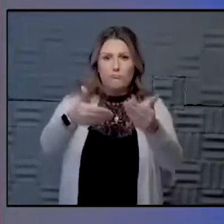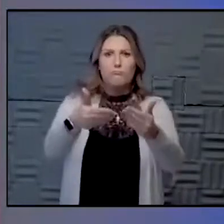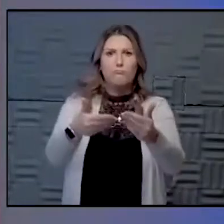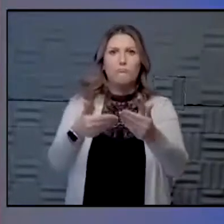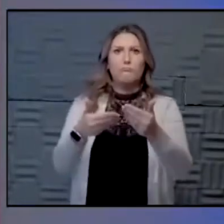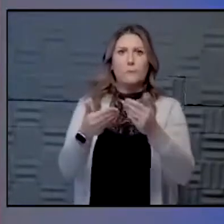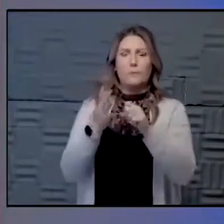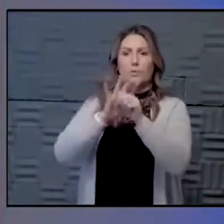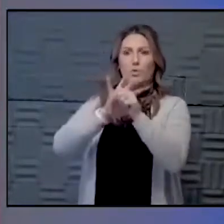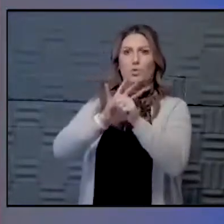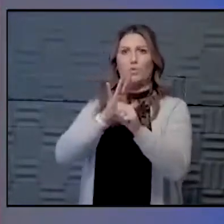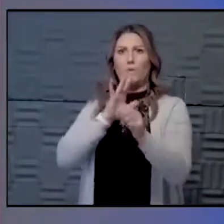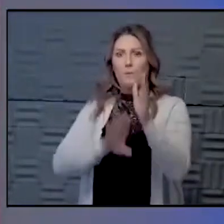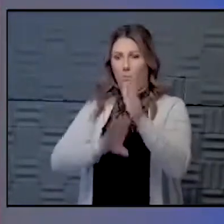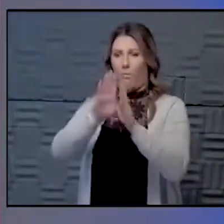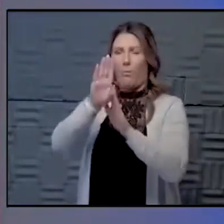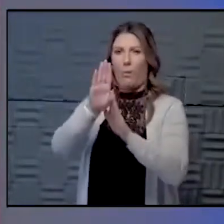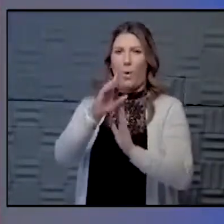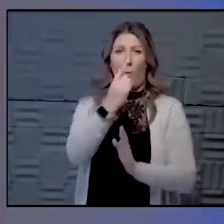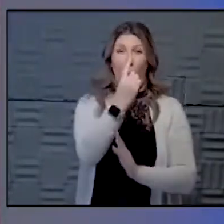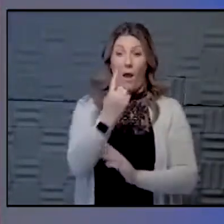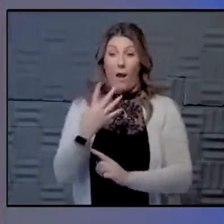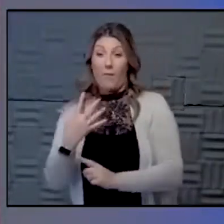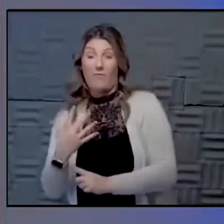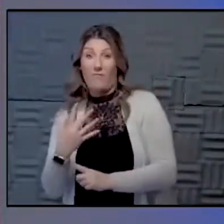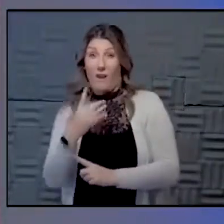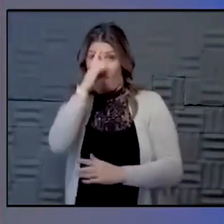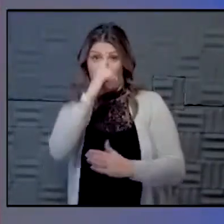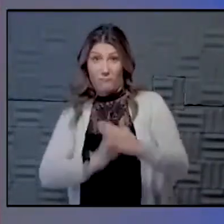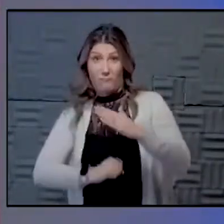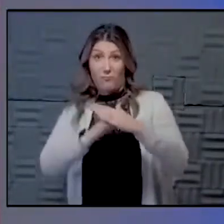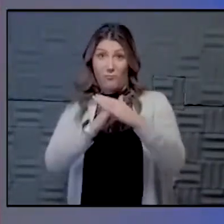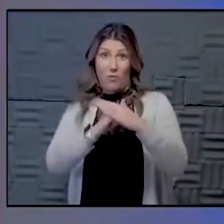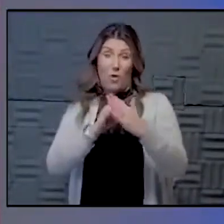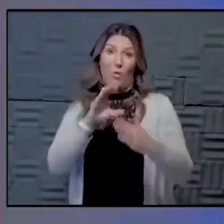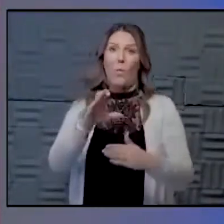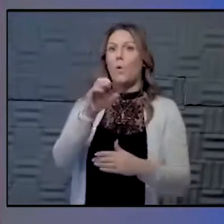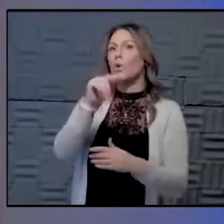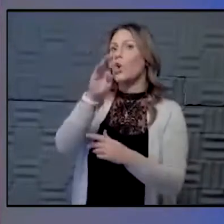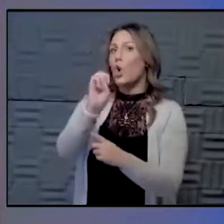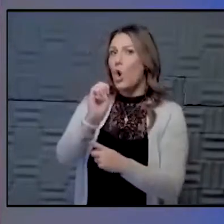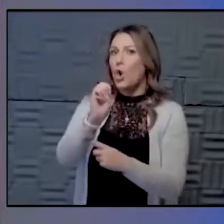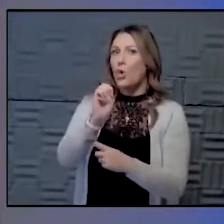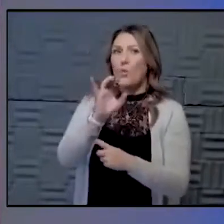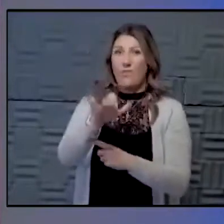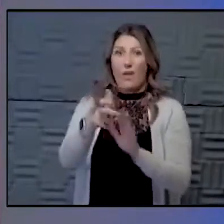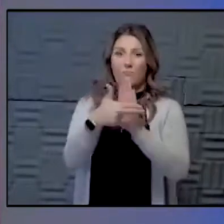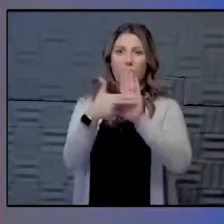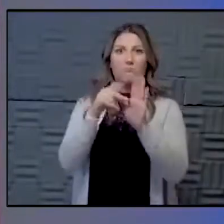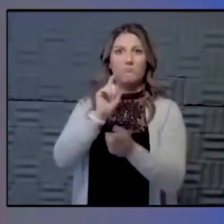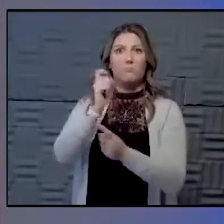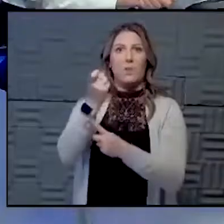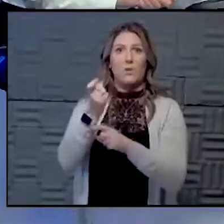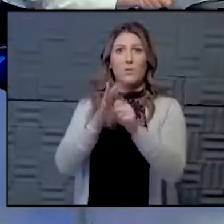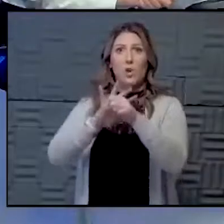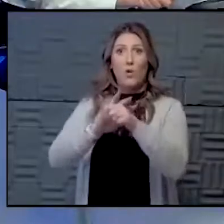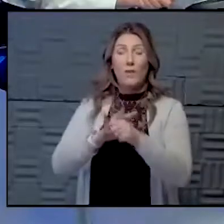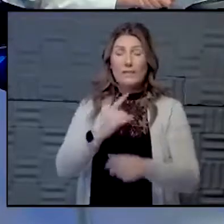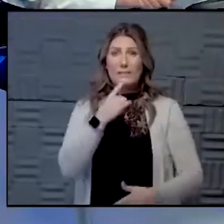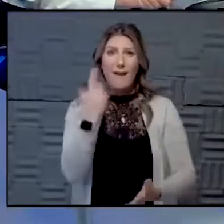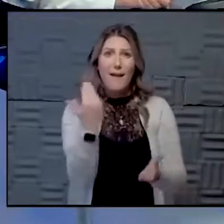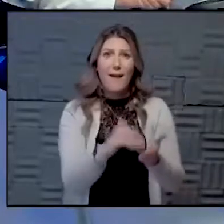of the surge, 1 in every 5 stroke activations or code stroke ultimately was diagnosed with COVID. Wow. Let's say that